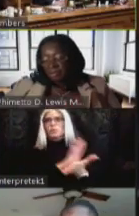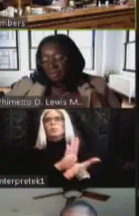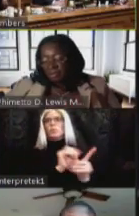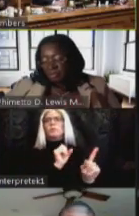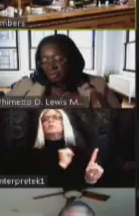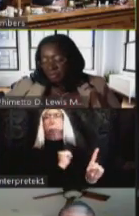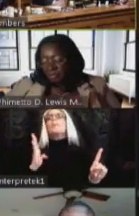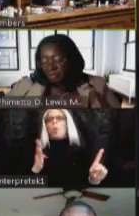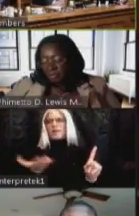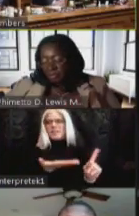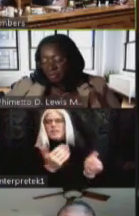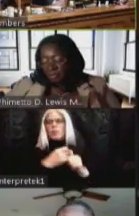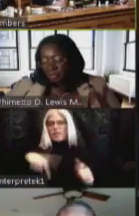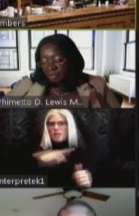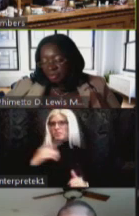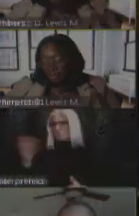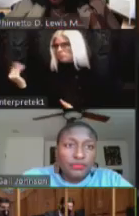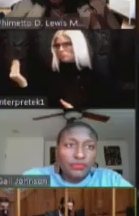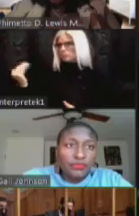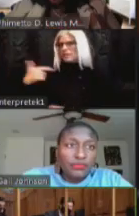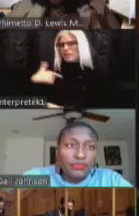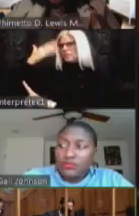people. I don't know who they